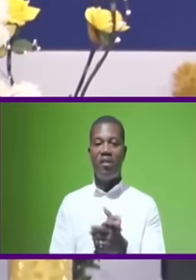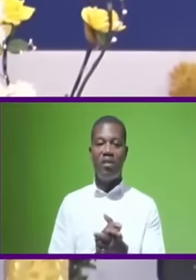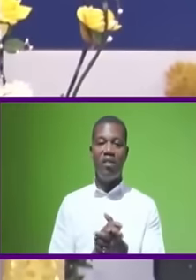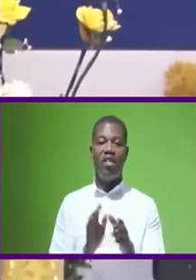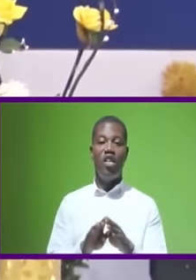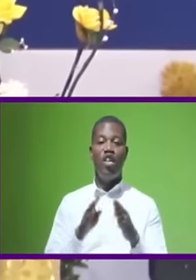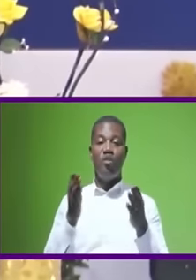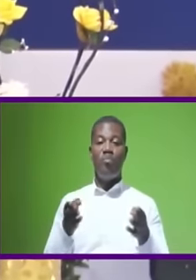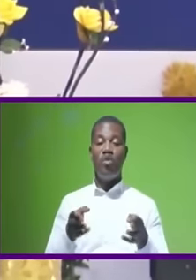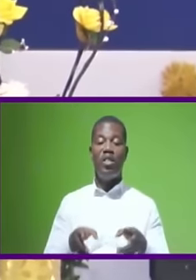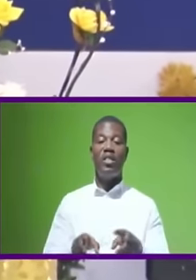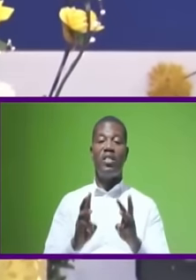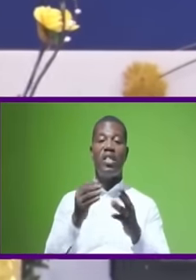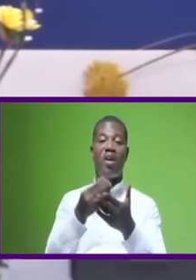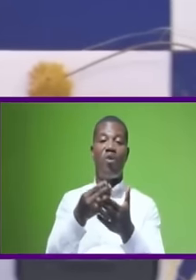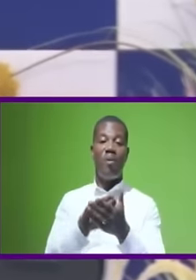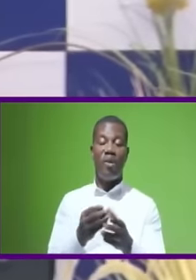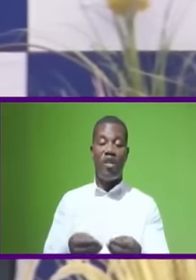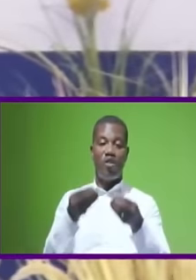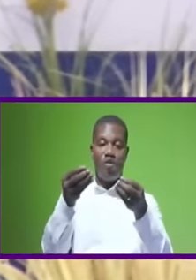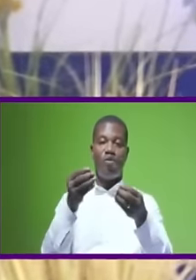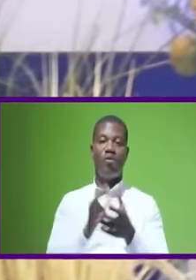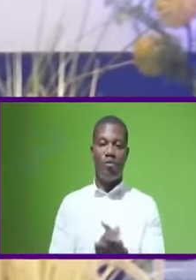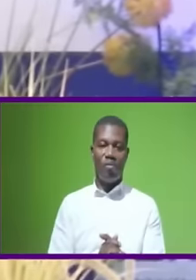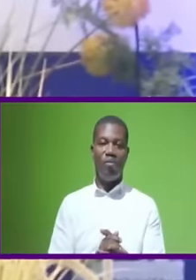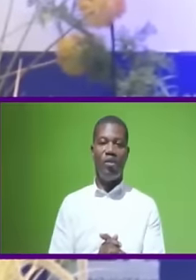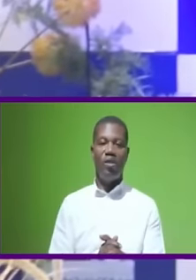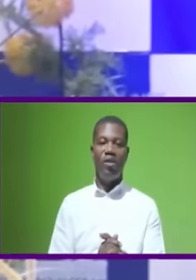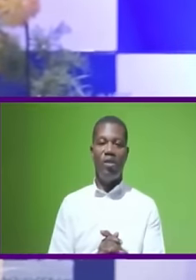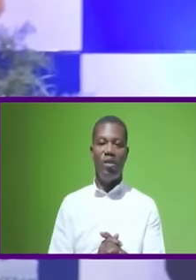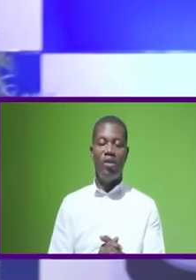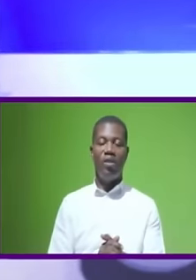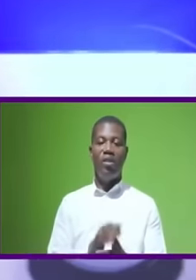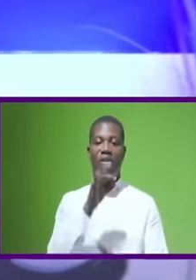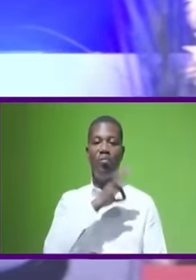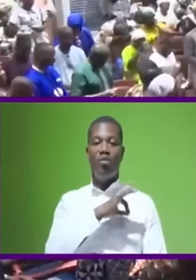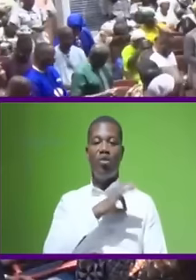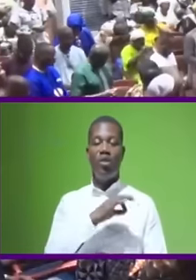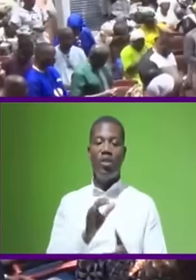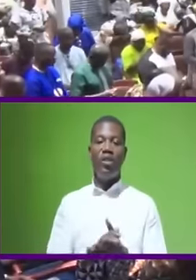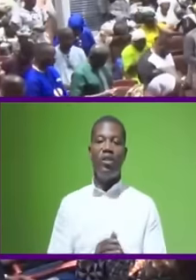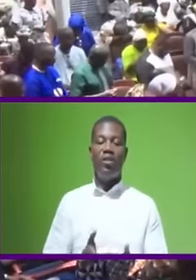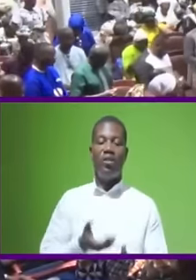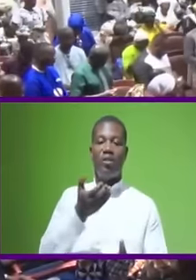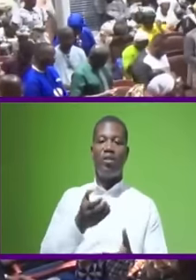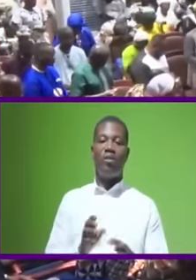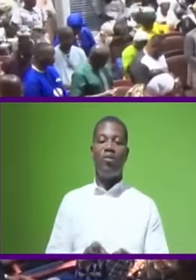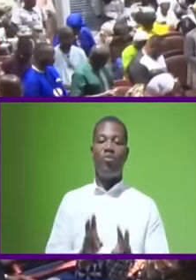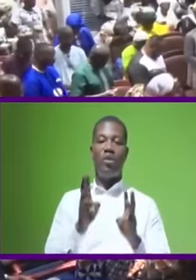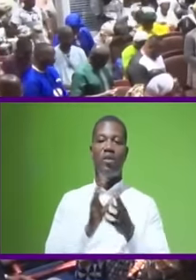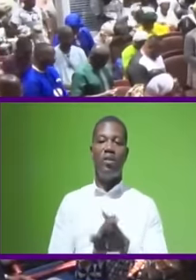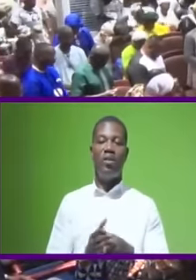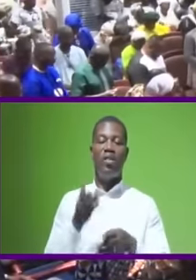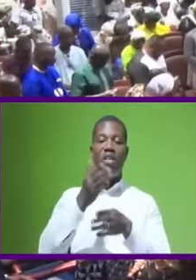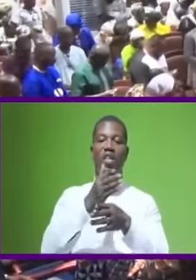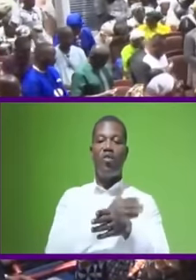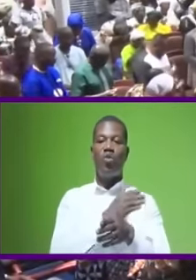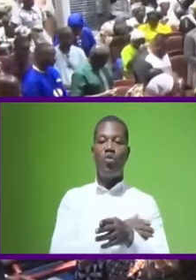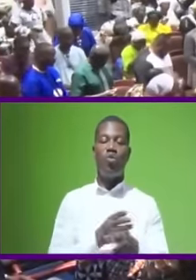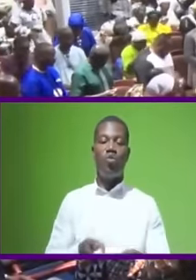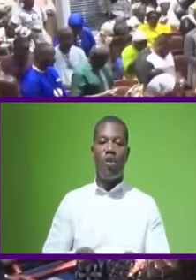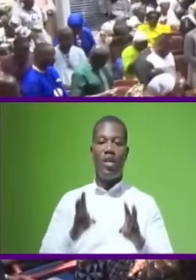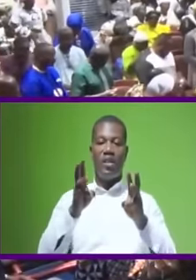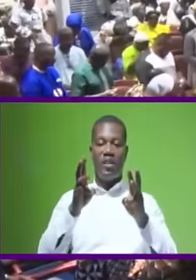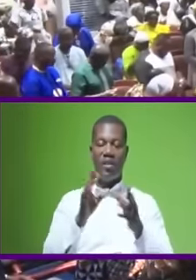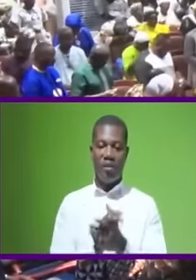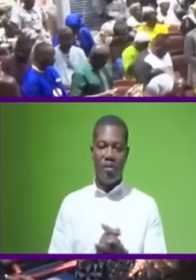emue sika kwai na ema no. Yes, no. Ye die kwai na ema no. Amen. Enkoso kwai na ema no.